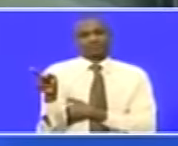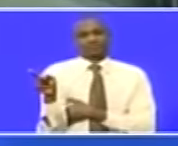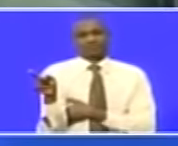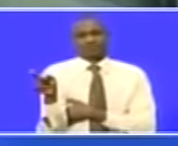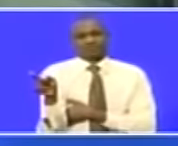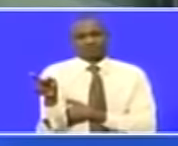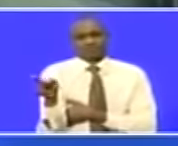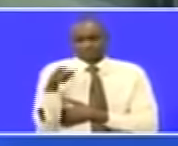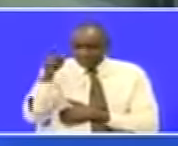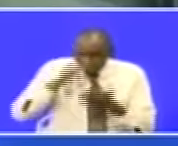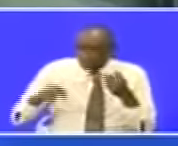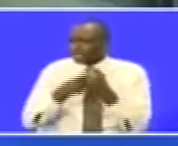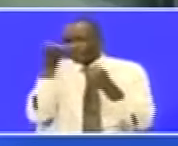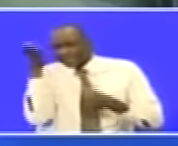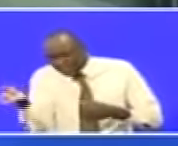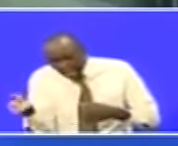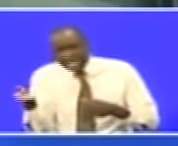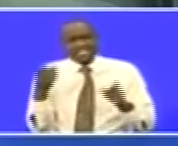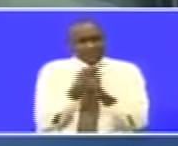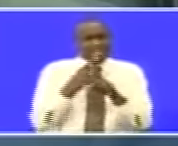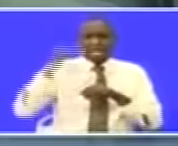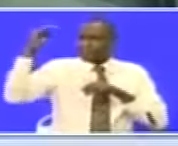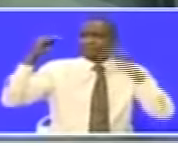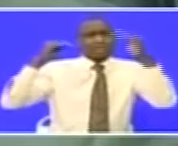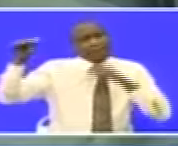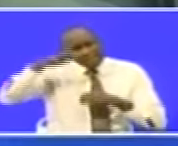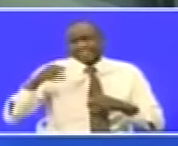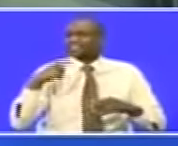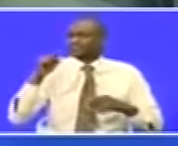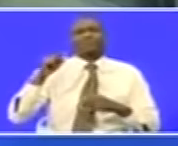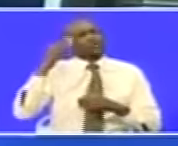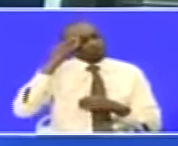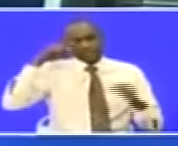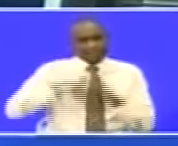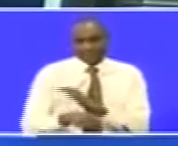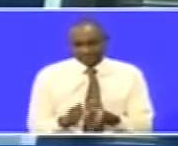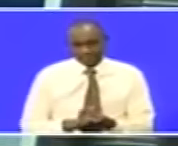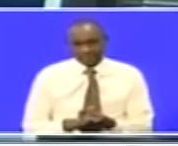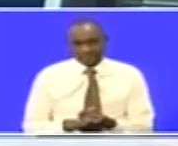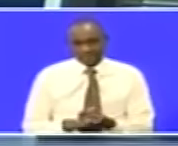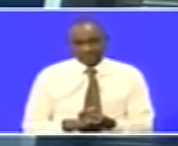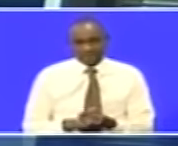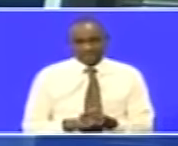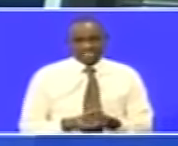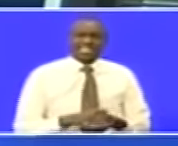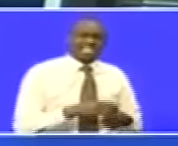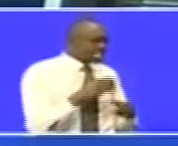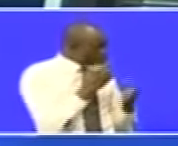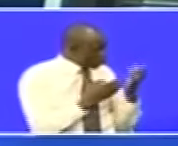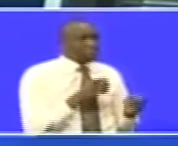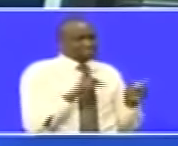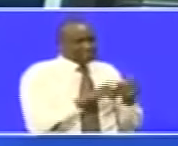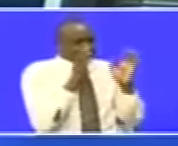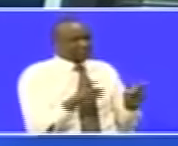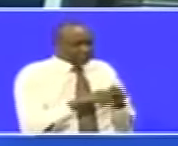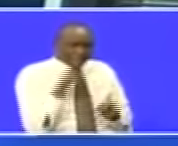then relate whatever was going on in those high places to their ordinary lives. So I don't think we have an economist like him in the country that can